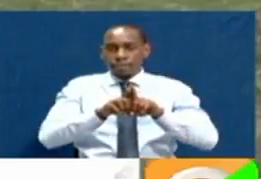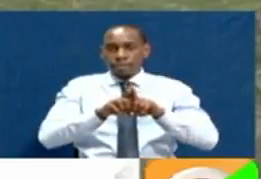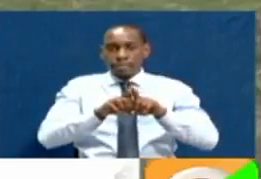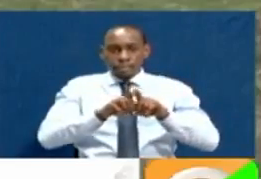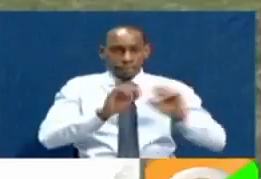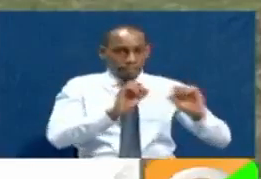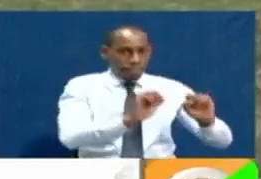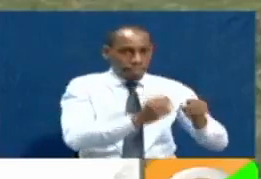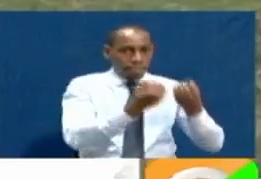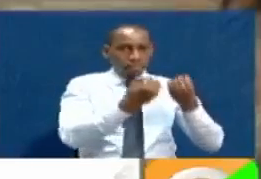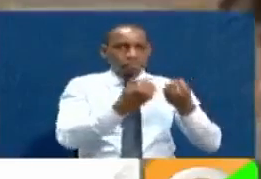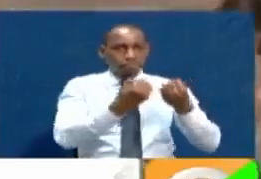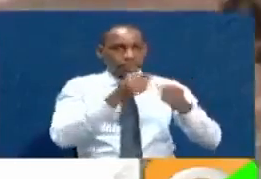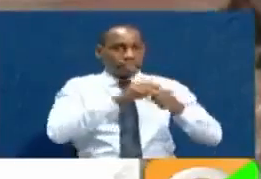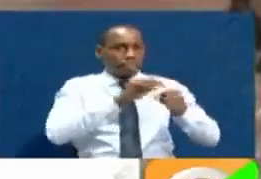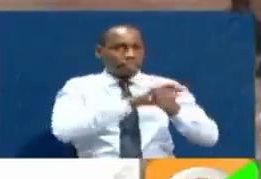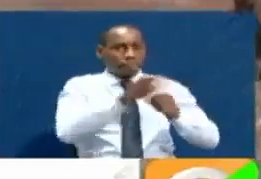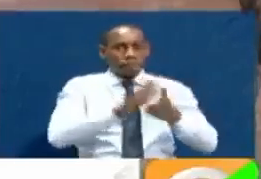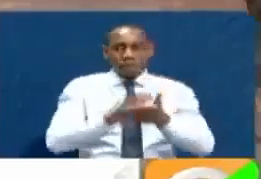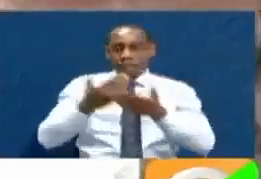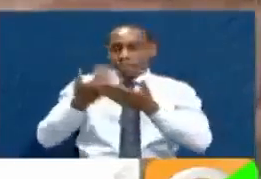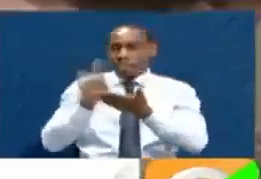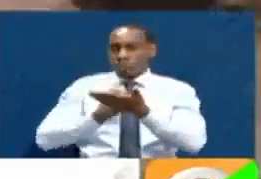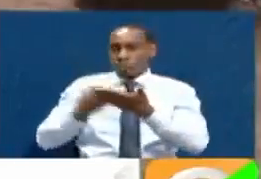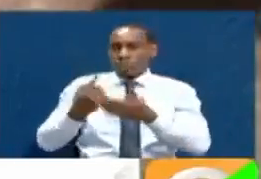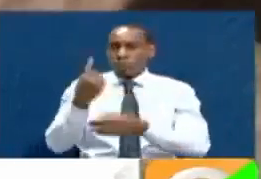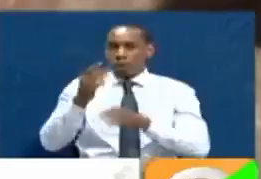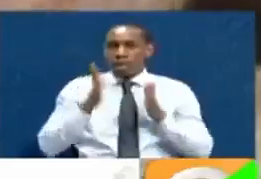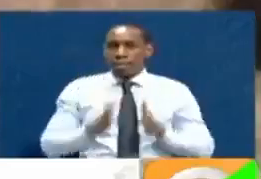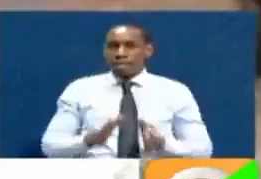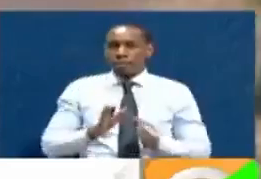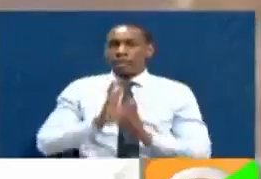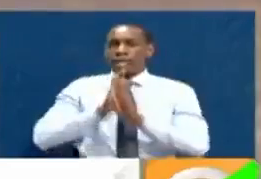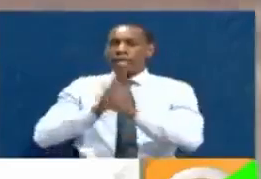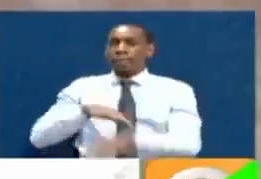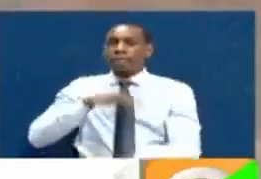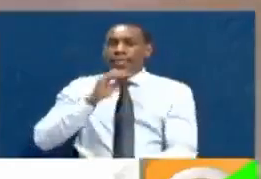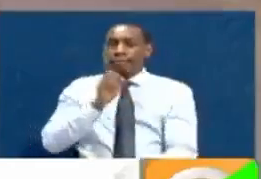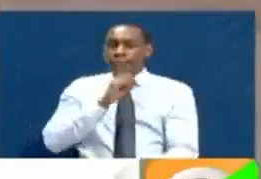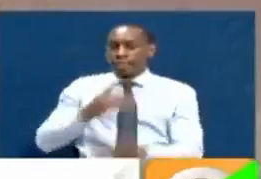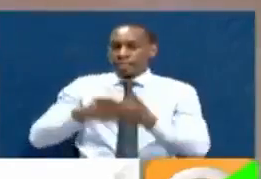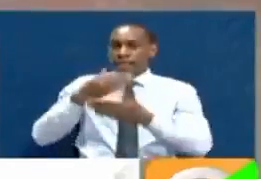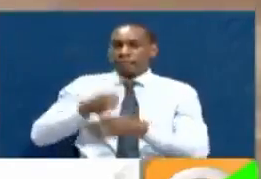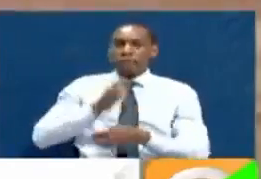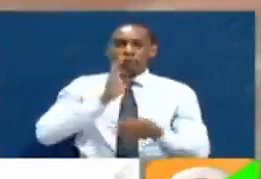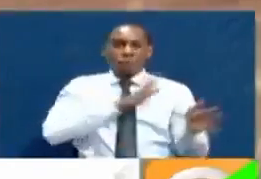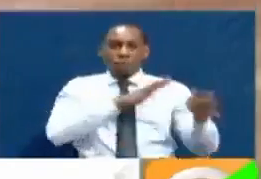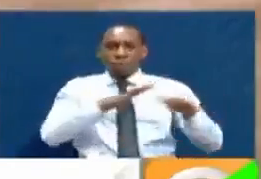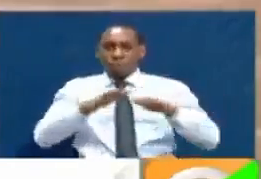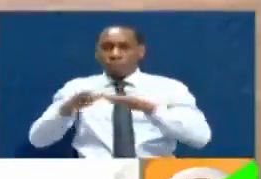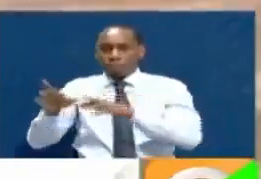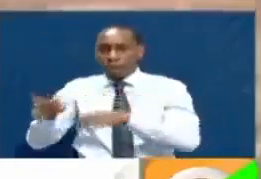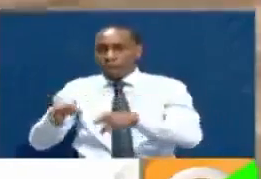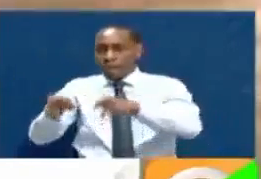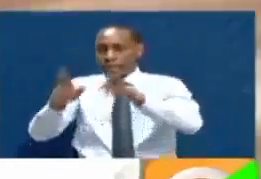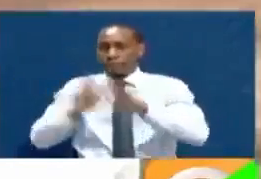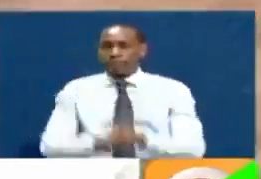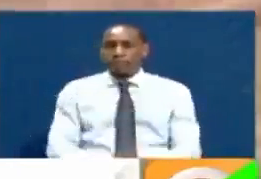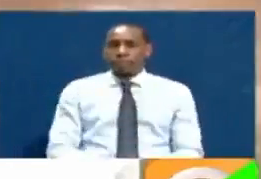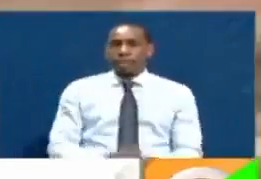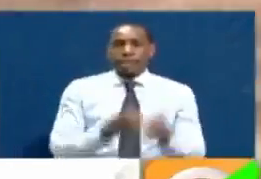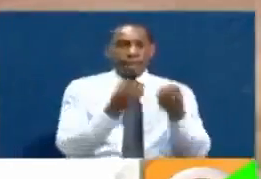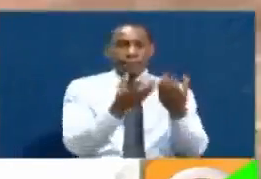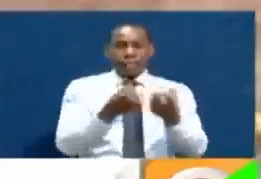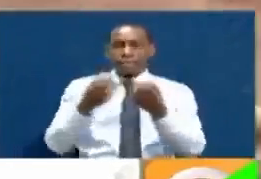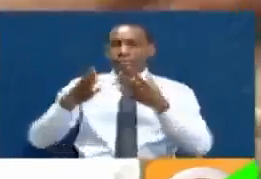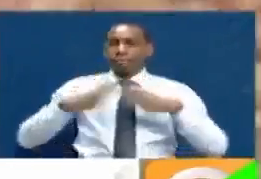keeping safe because of the COVID-19. Over the last 1 week, only one person is recorded to have died after drowning in River Ndarugu. Na watu wengi